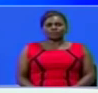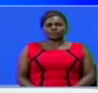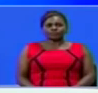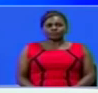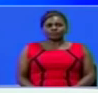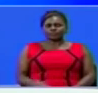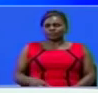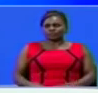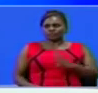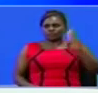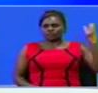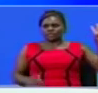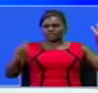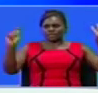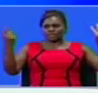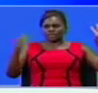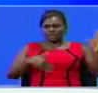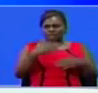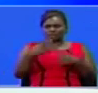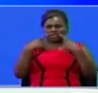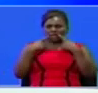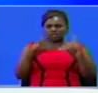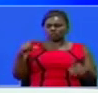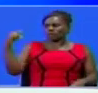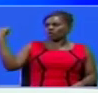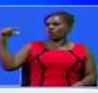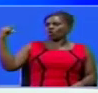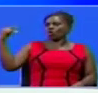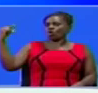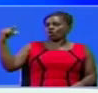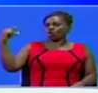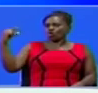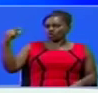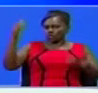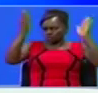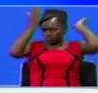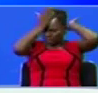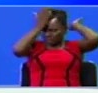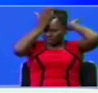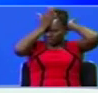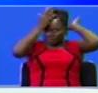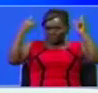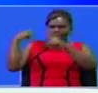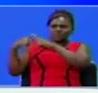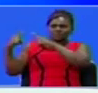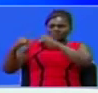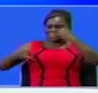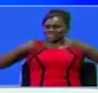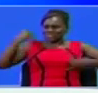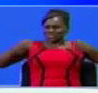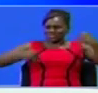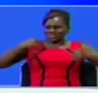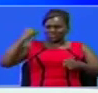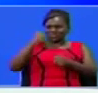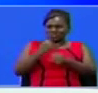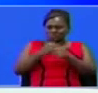Take you to Western Kenya now. A day after the announcement of gold discovery by mining firm Acacia, residents already experiencing joyous employment